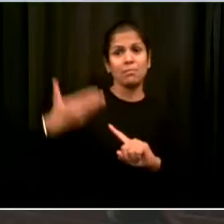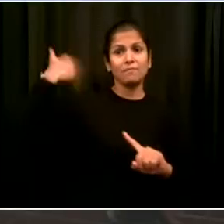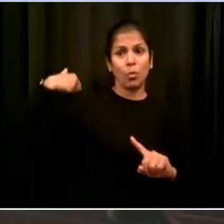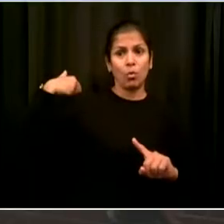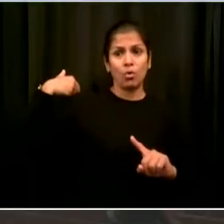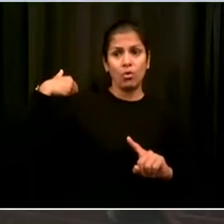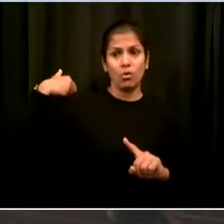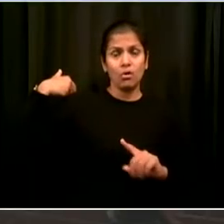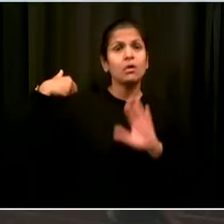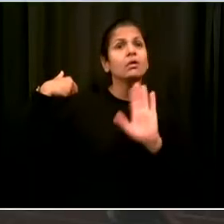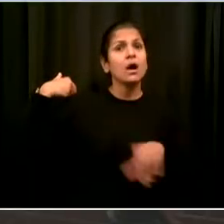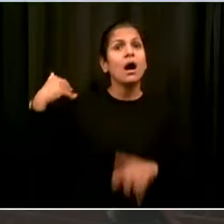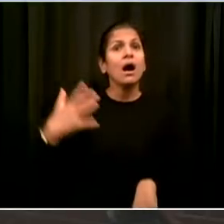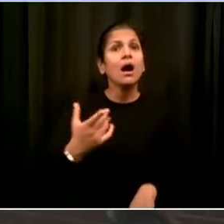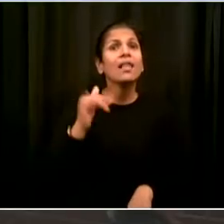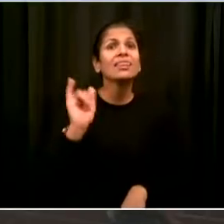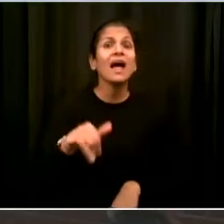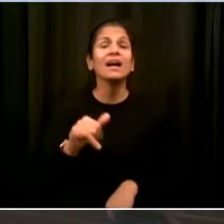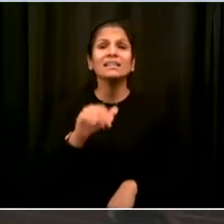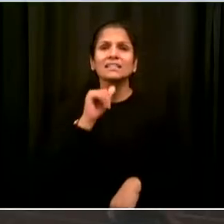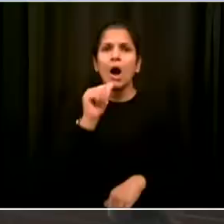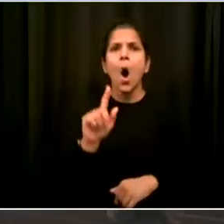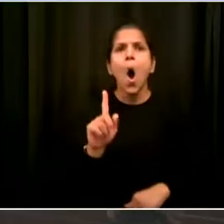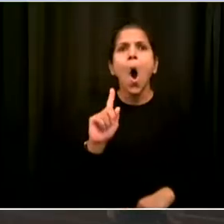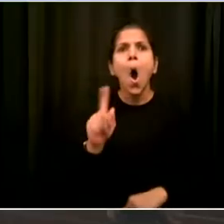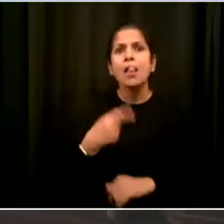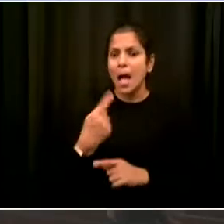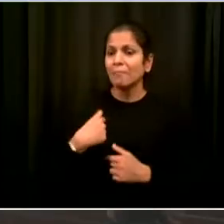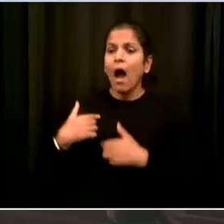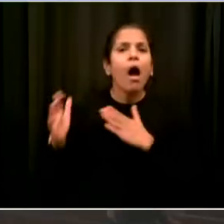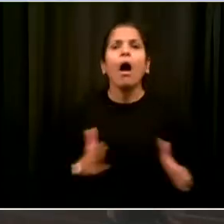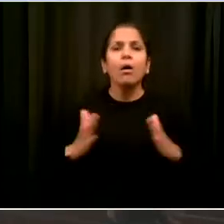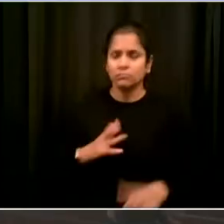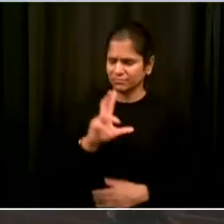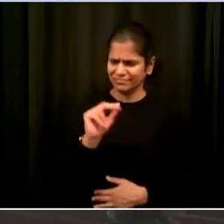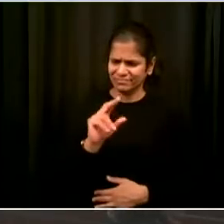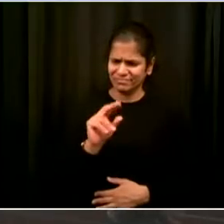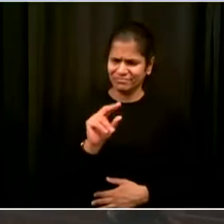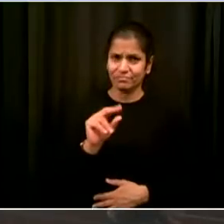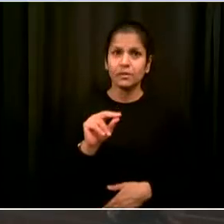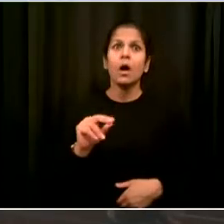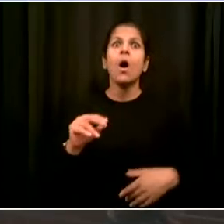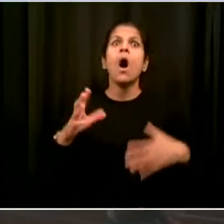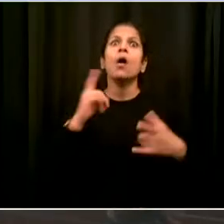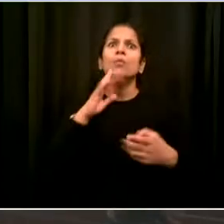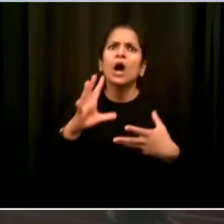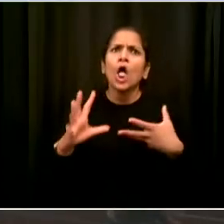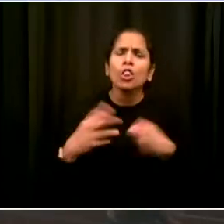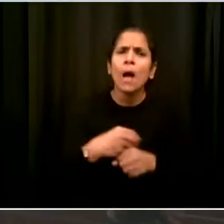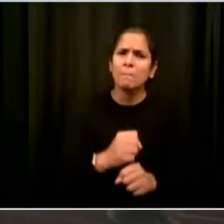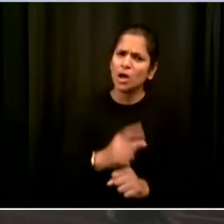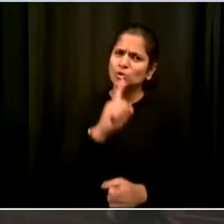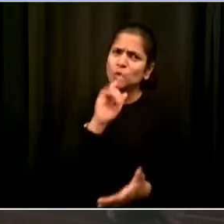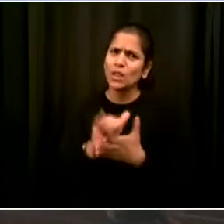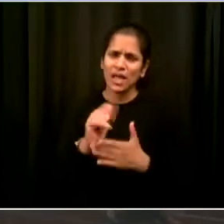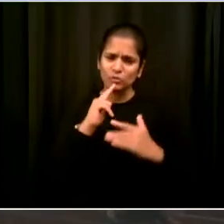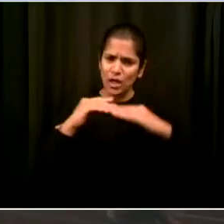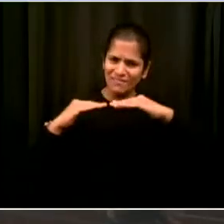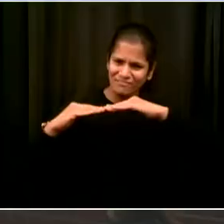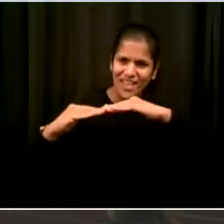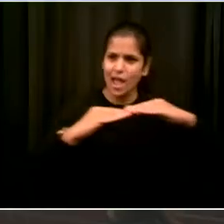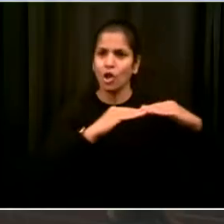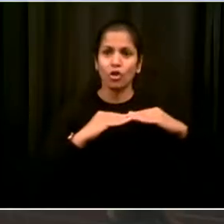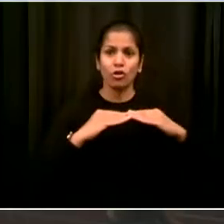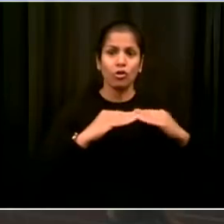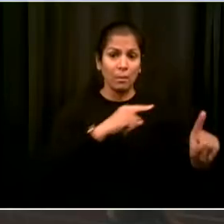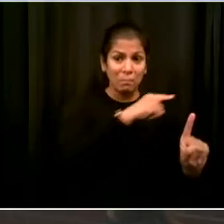sure we win public trust. It's about ensuring equity. It's about making sure there's a lot of information and transparency out there to get people involved,